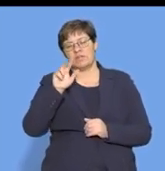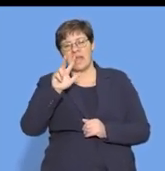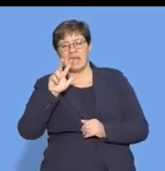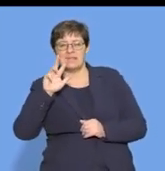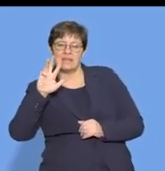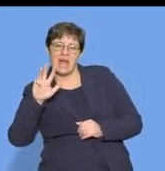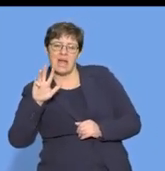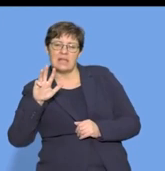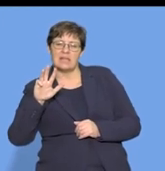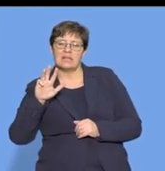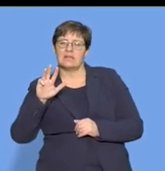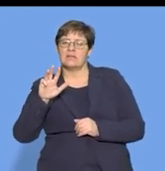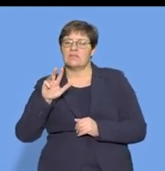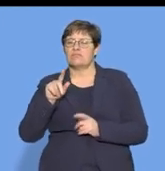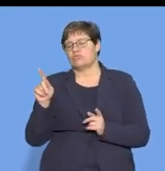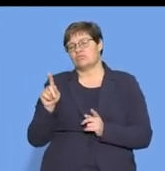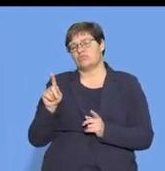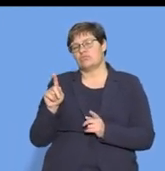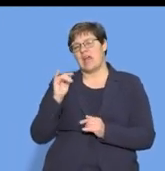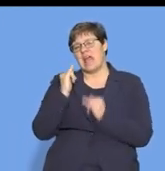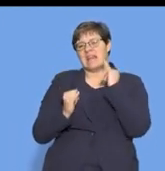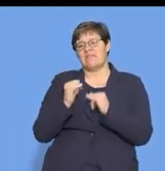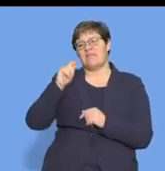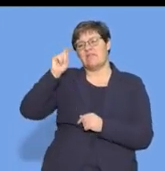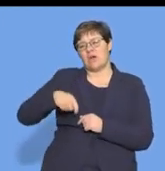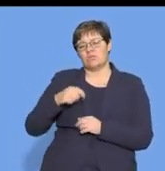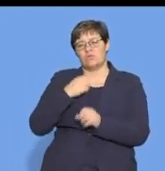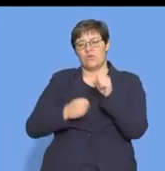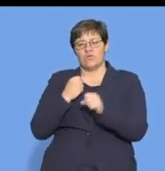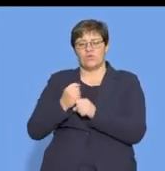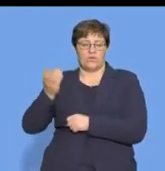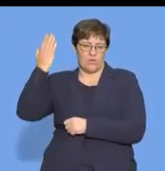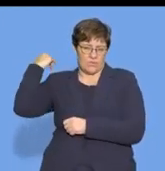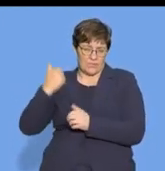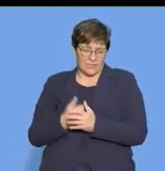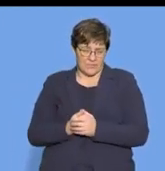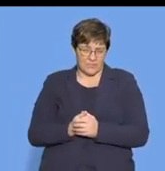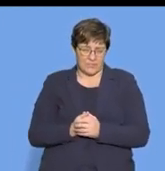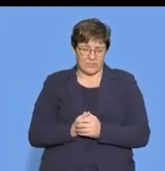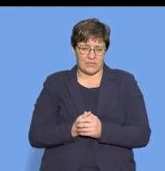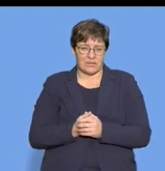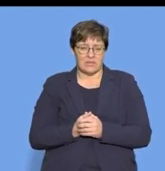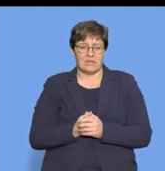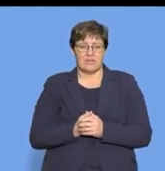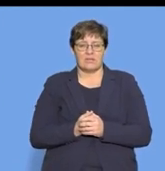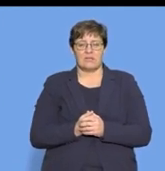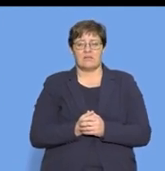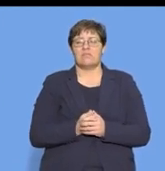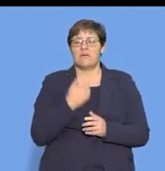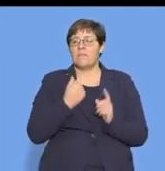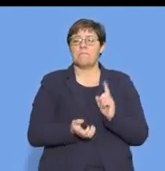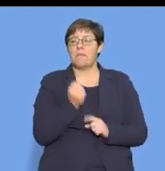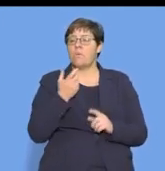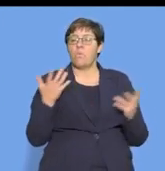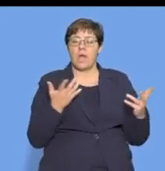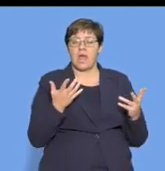1.89 to 11.11 or 11,000 years ago. 100,000 years. And they were